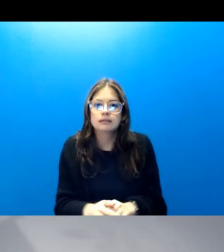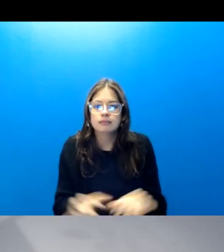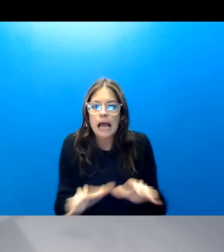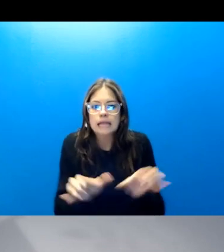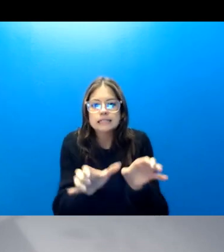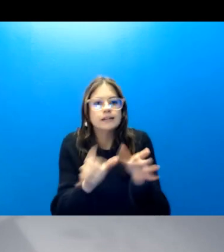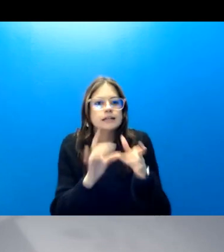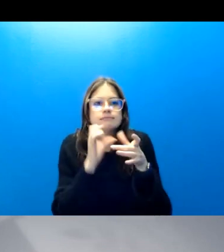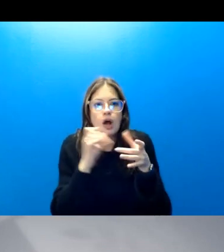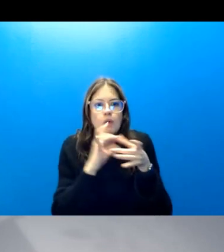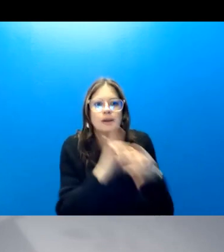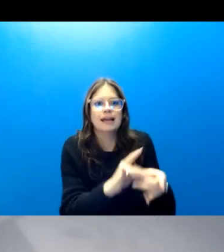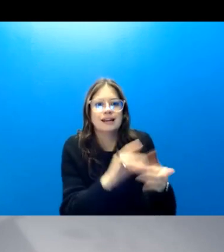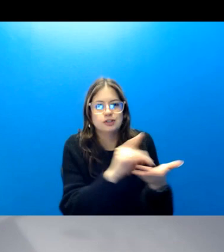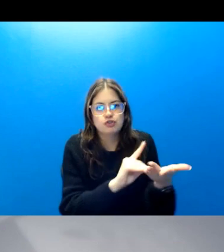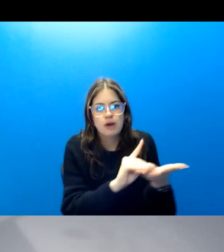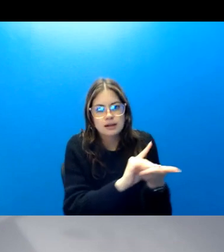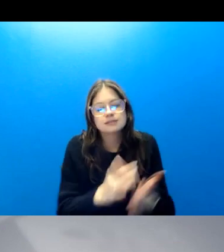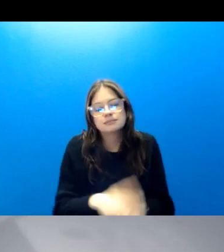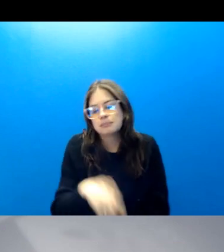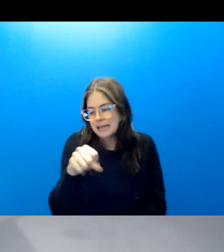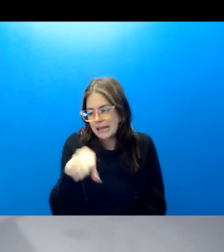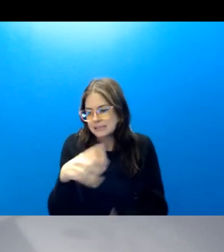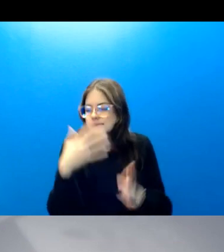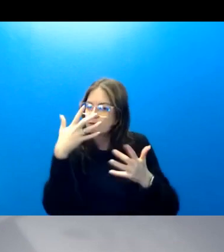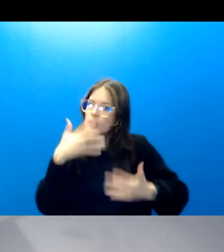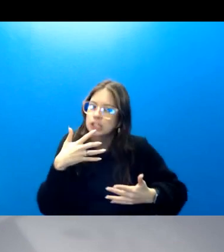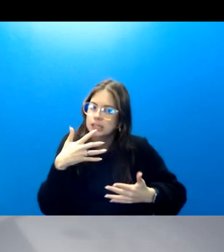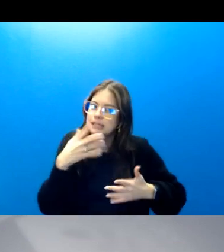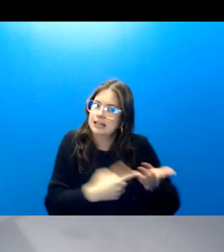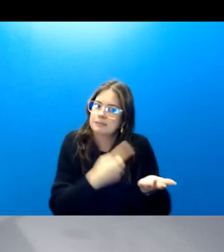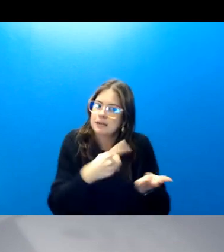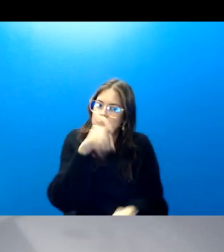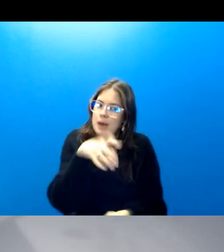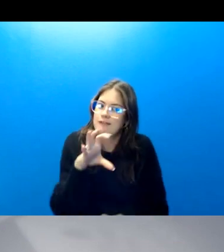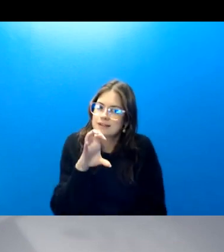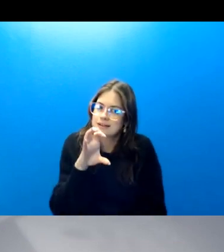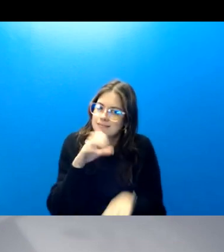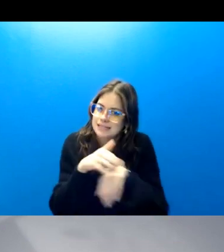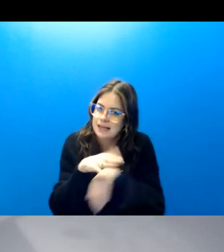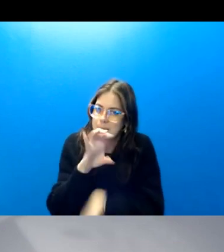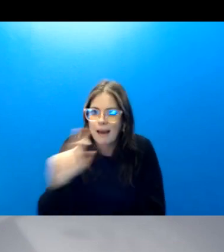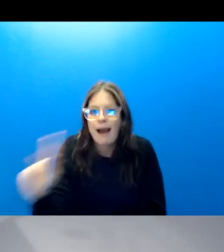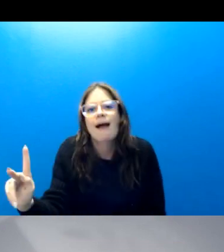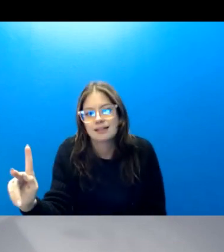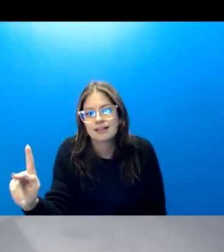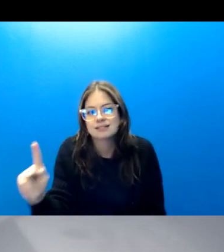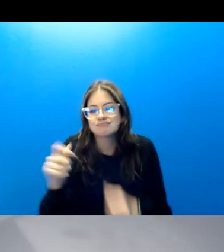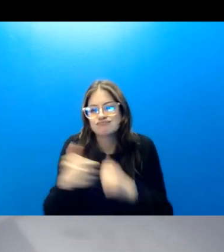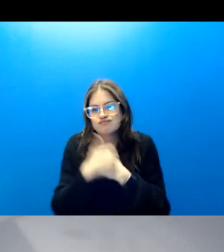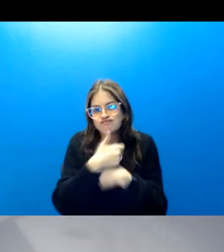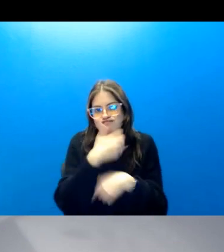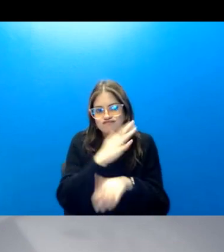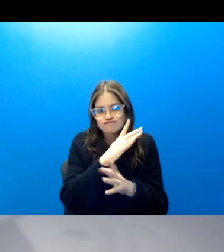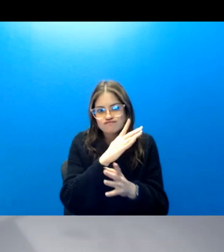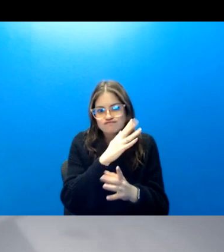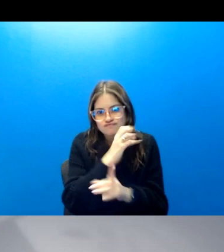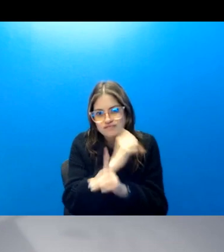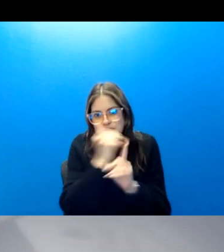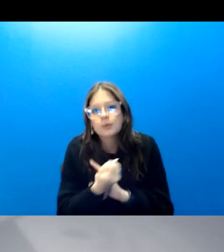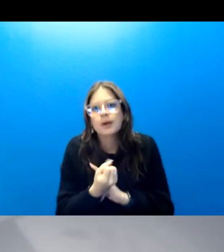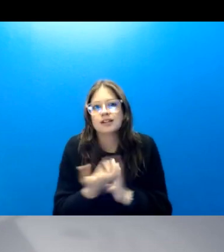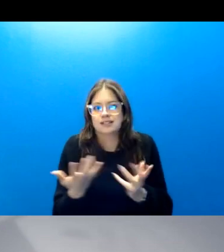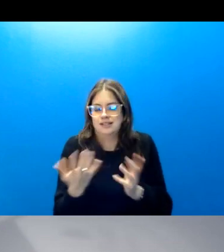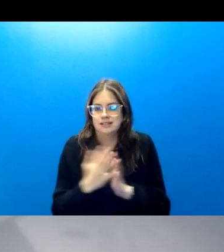activities. But unfortunately, sometimes we do have to send them back to those environments. And that's why it's so important for us to plug